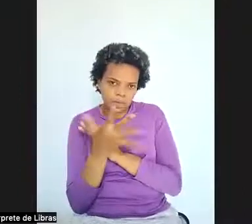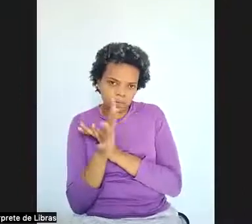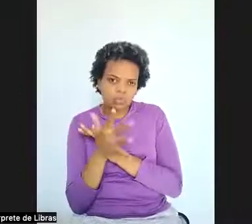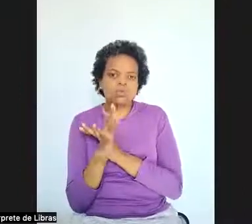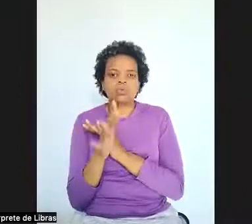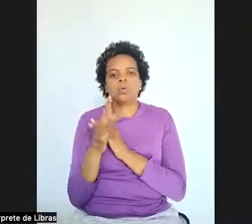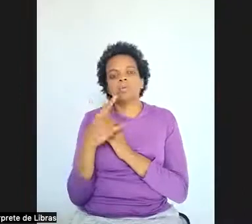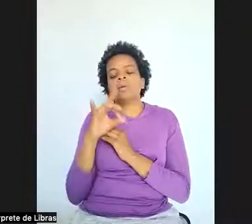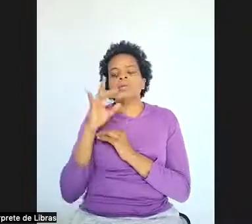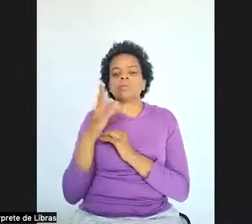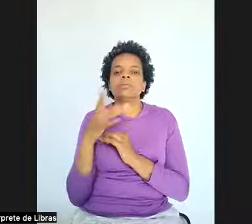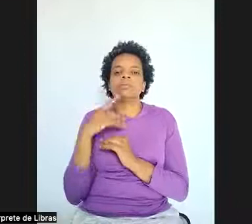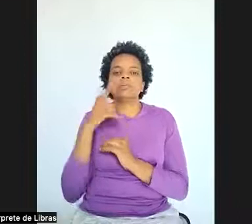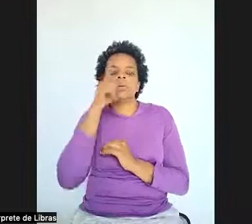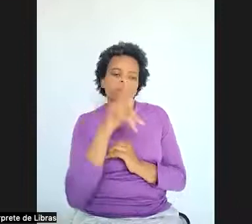year,